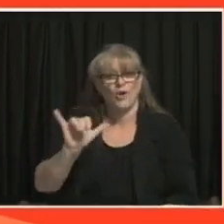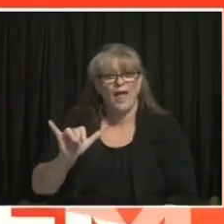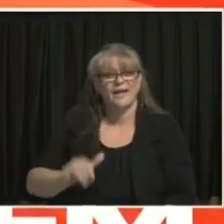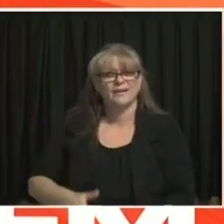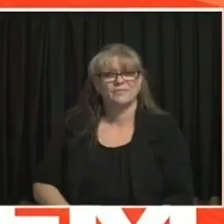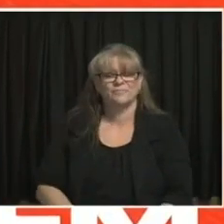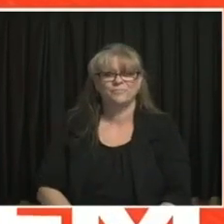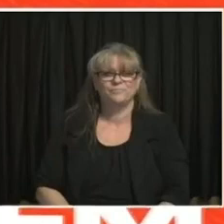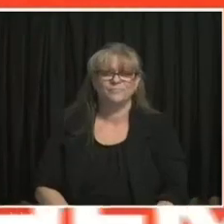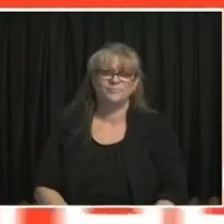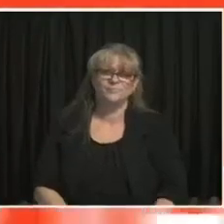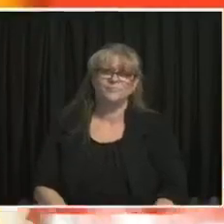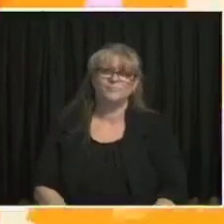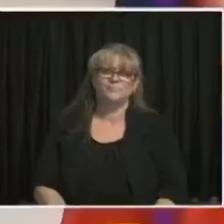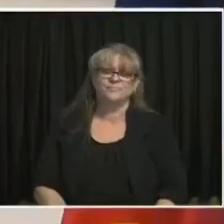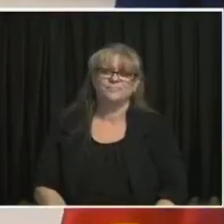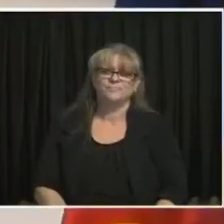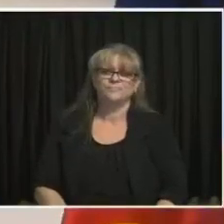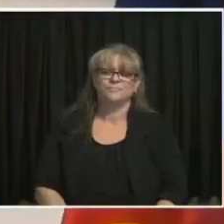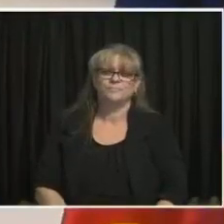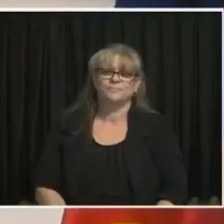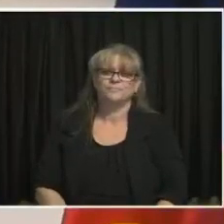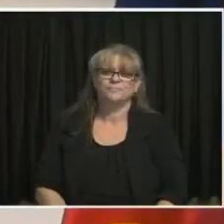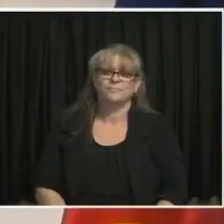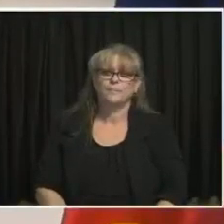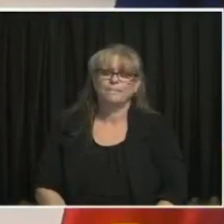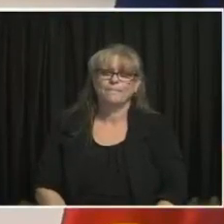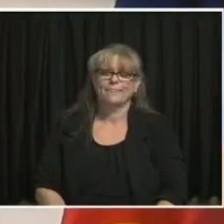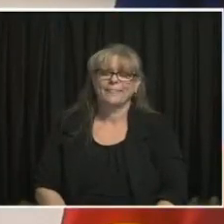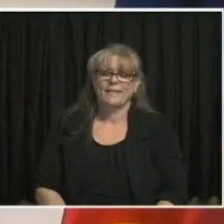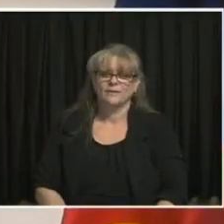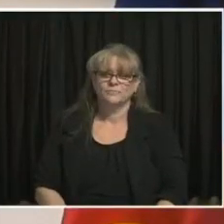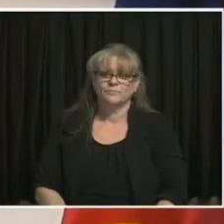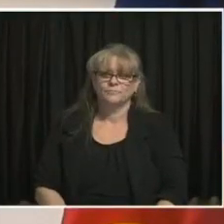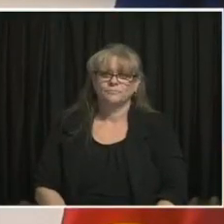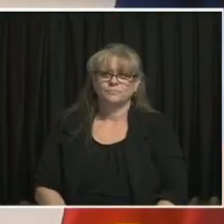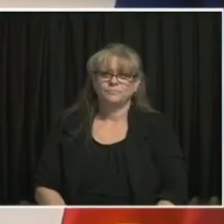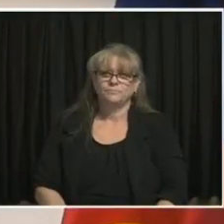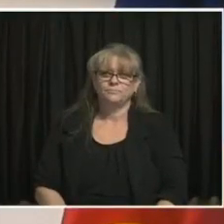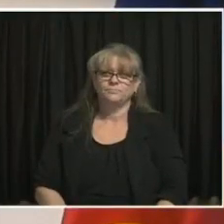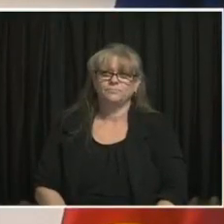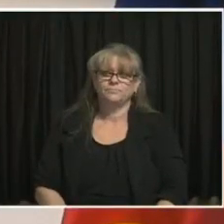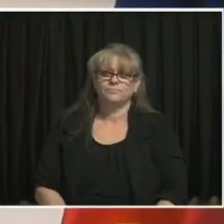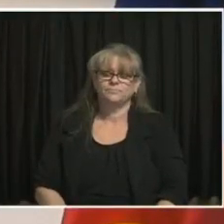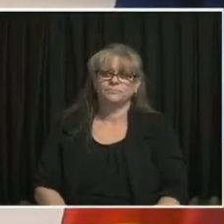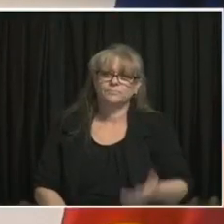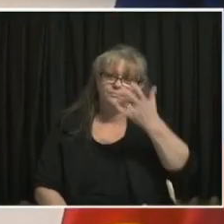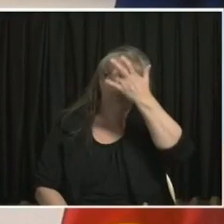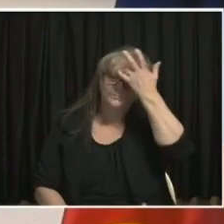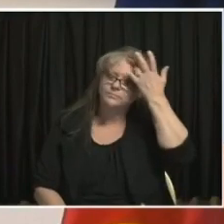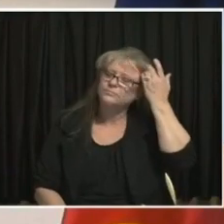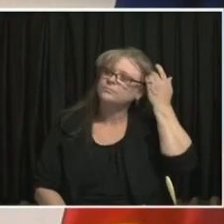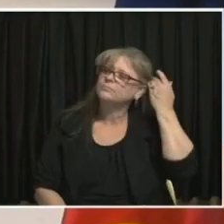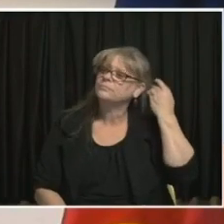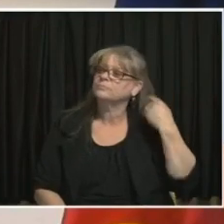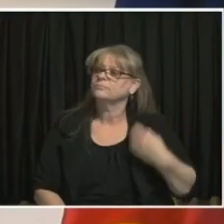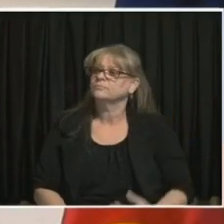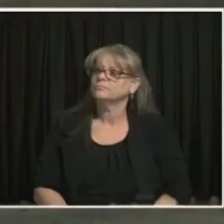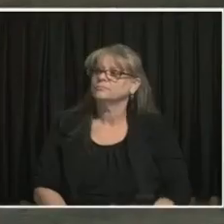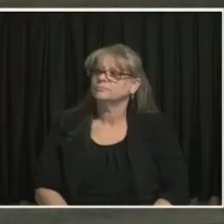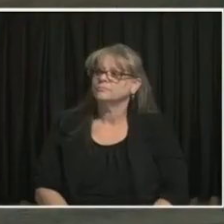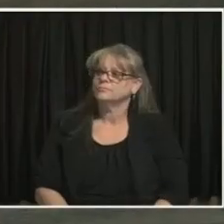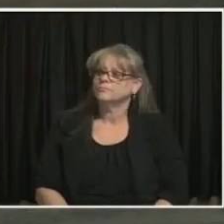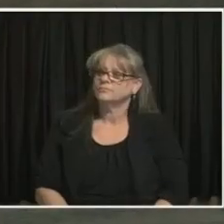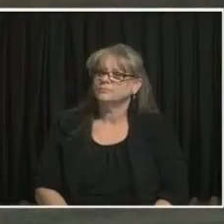slide. Keep them reading. I'm very excited to be announcing a partnership with Rocky Mountain PBS, Gary Community Investments, and the Colorado